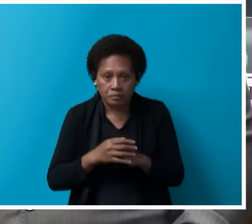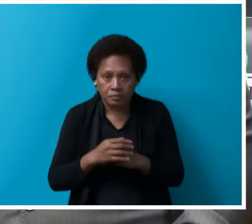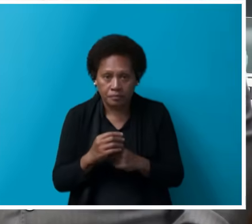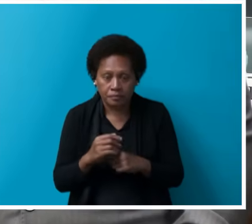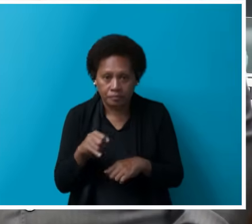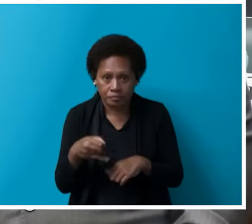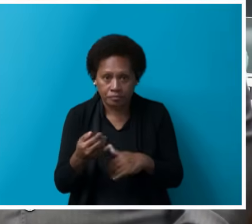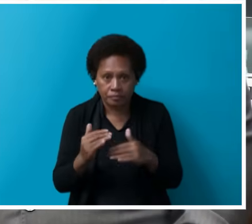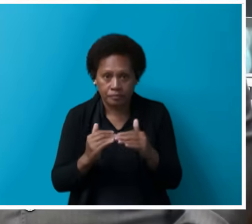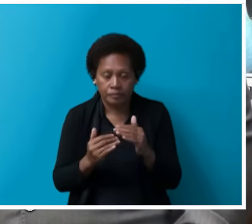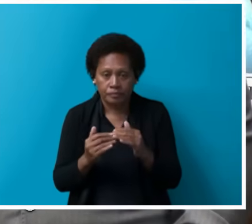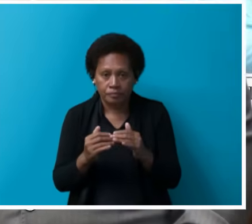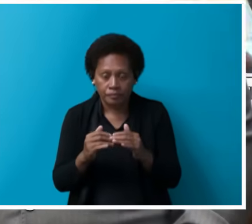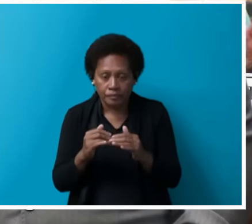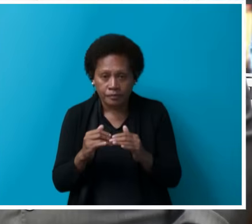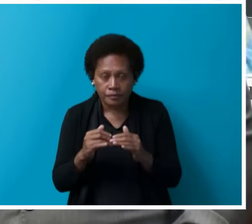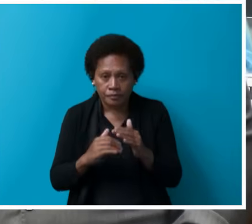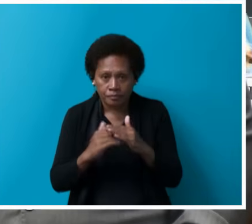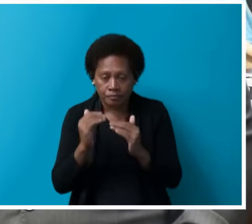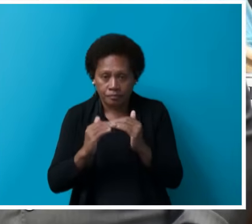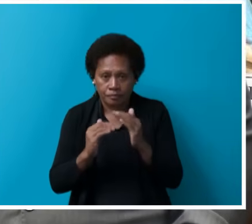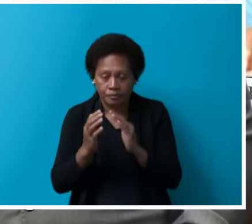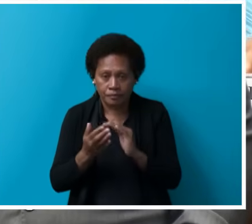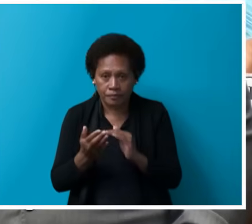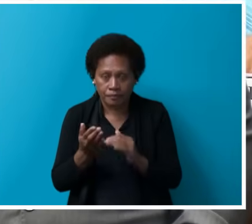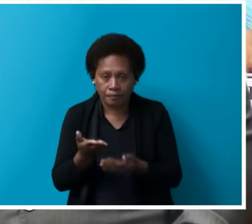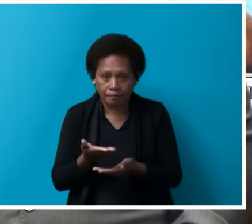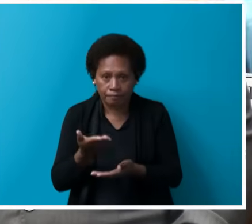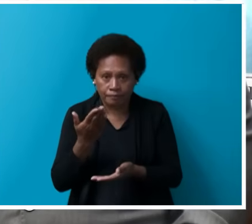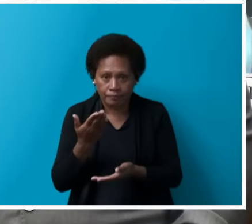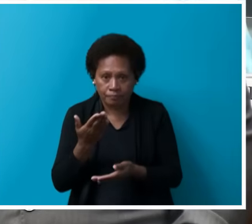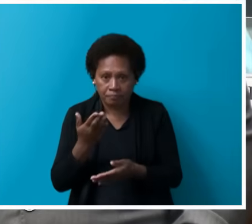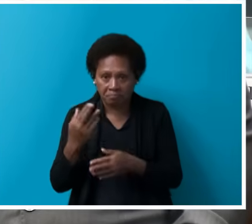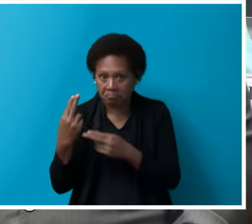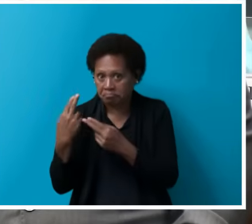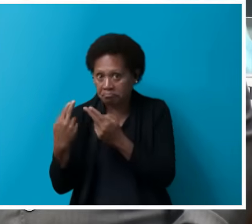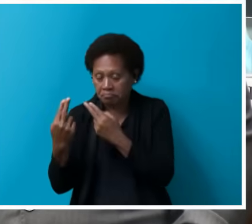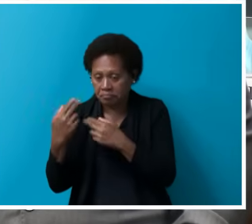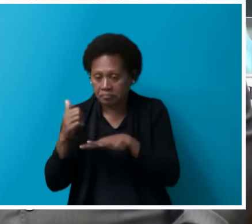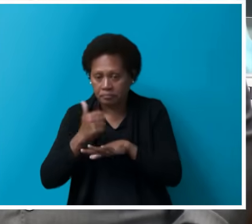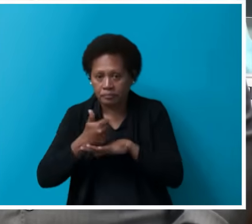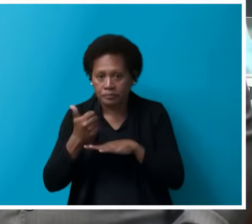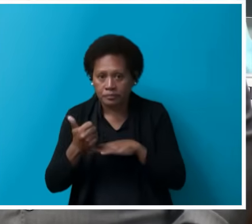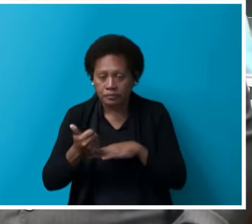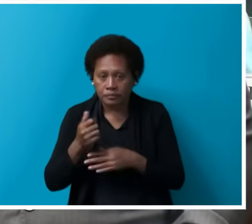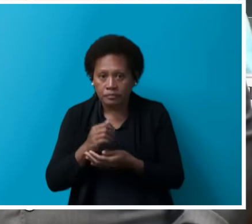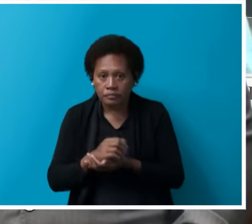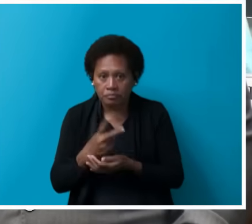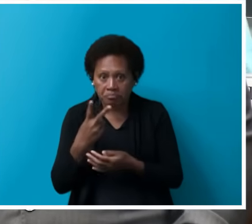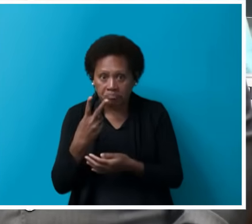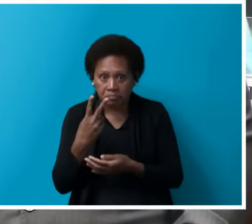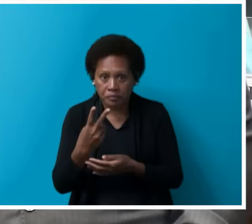by any government in the history of Fiji. And the previous government added over 2 times the amount of